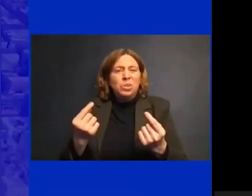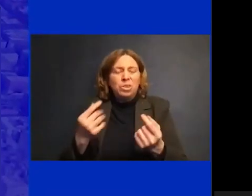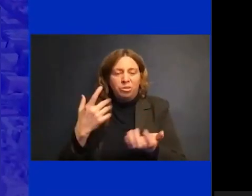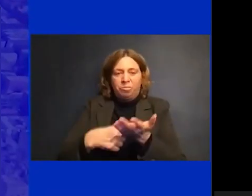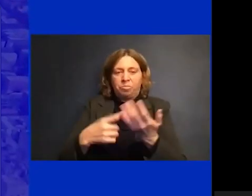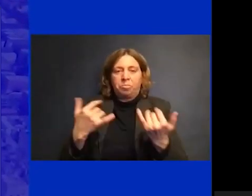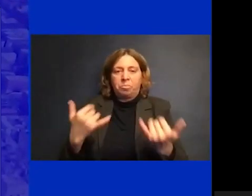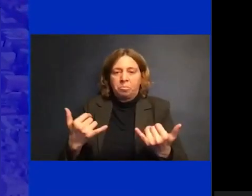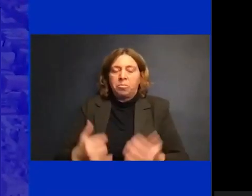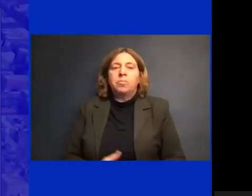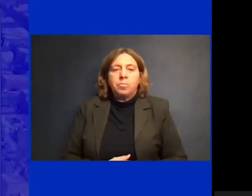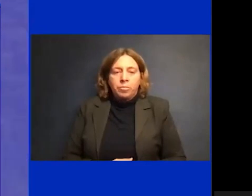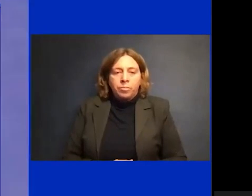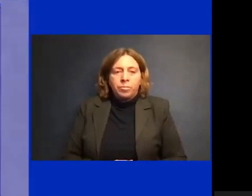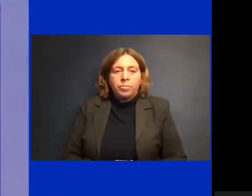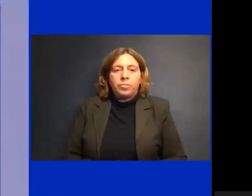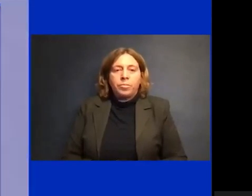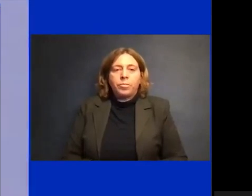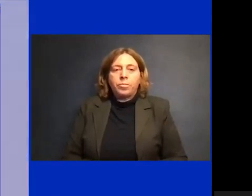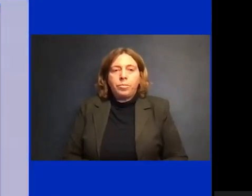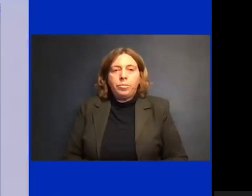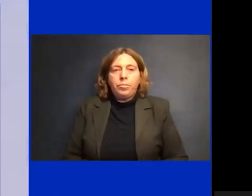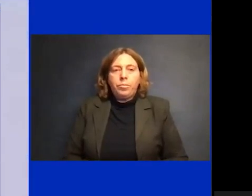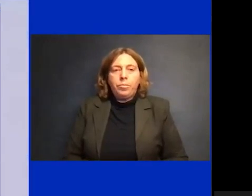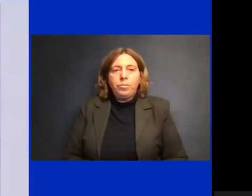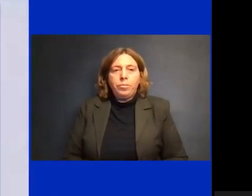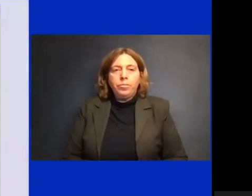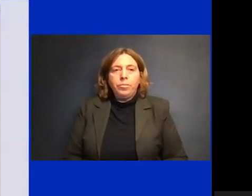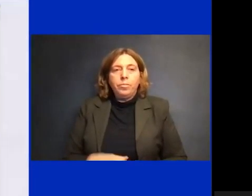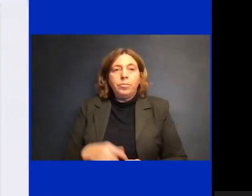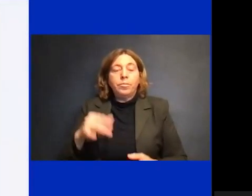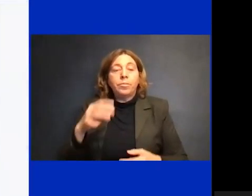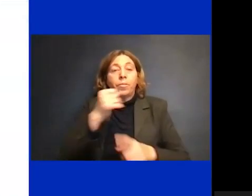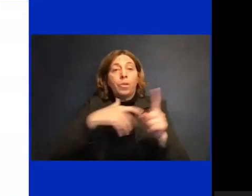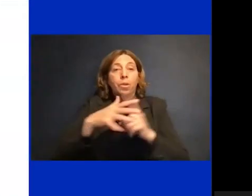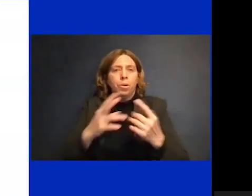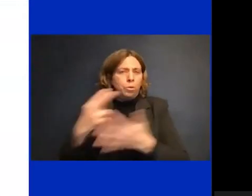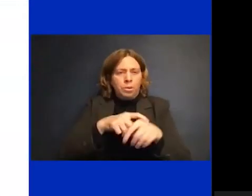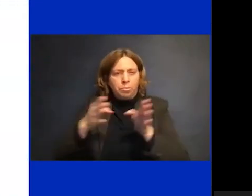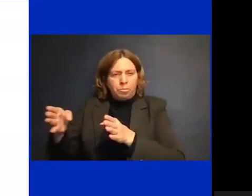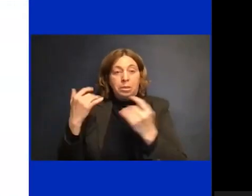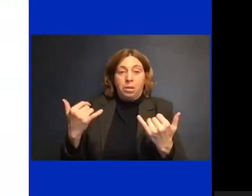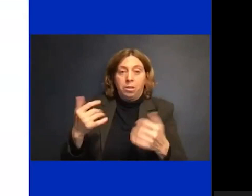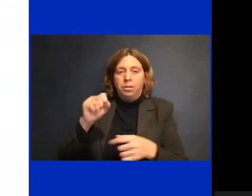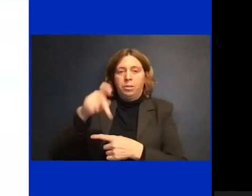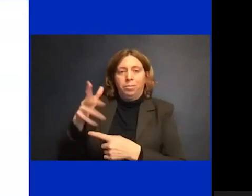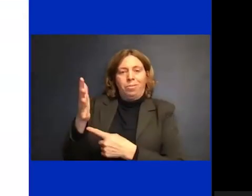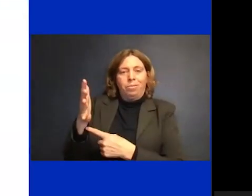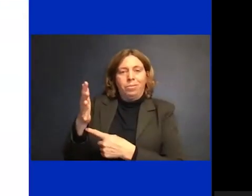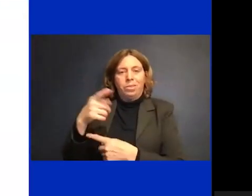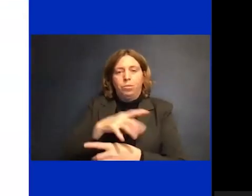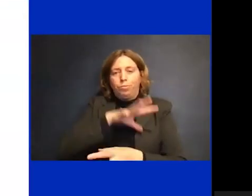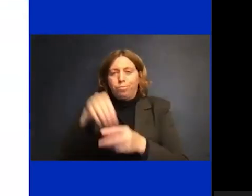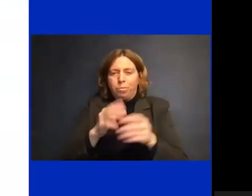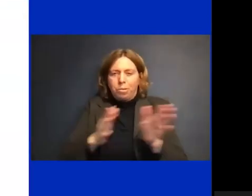environmental timeline and next steps. At present, the project is positioned at Step 5 within its